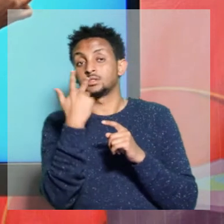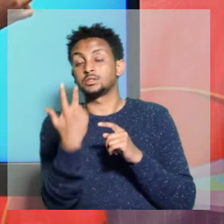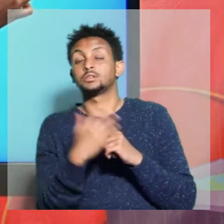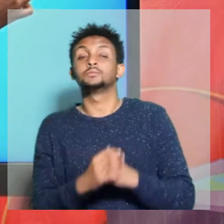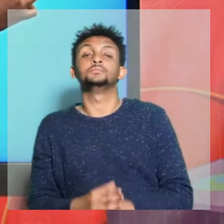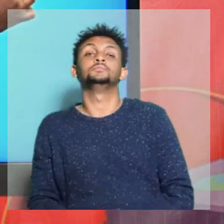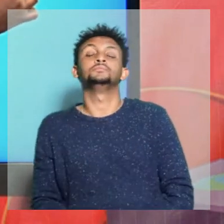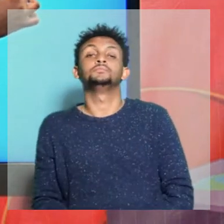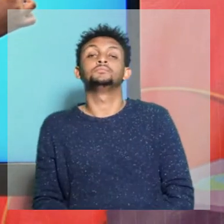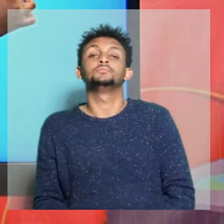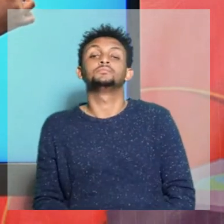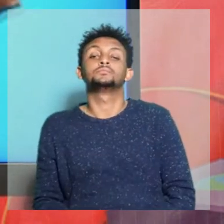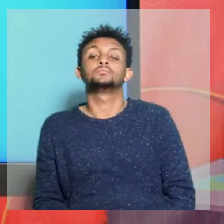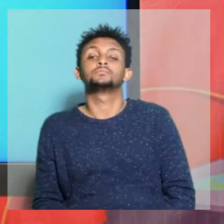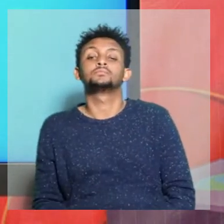3.